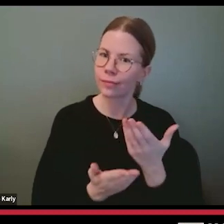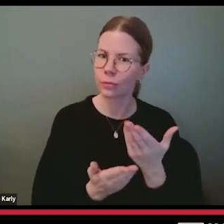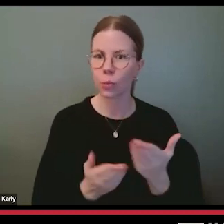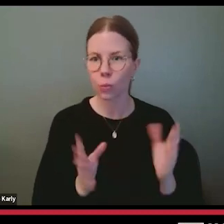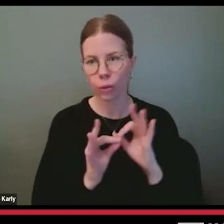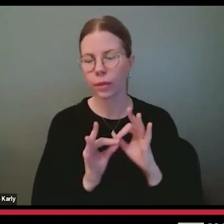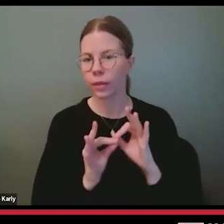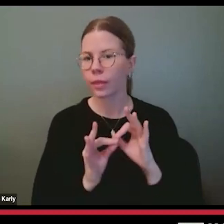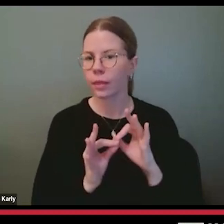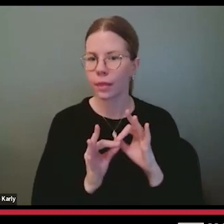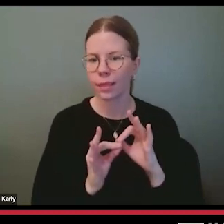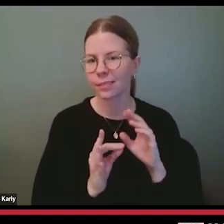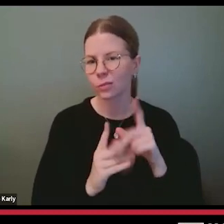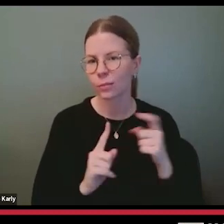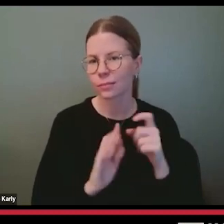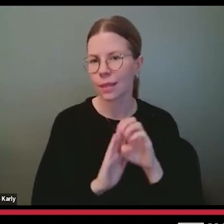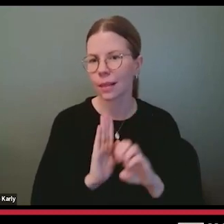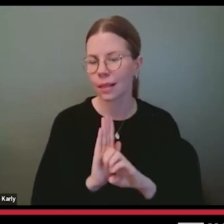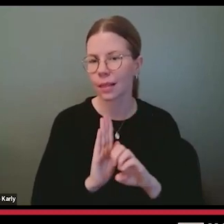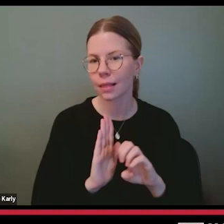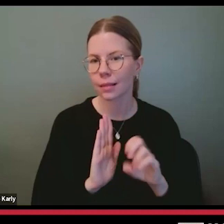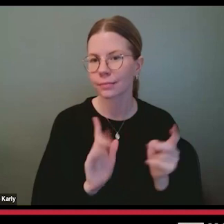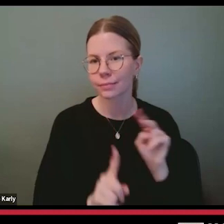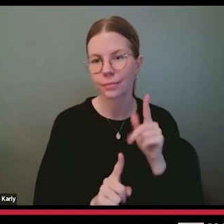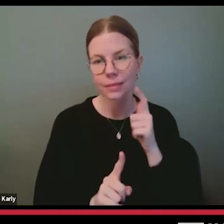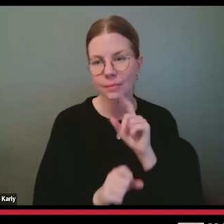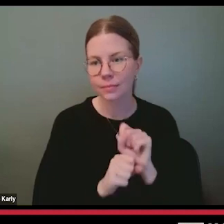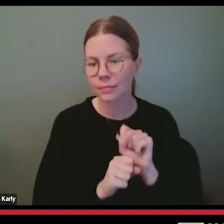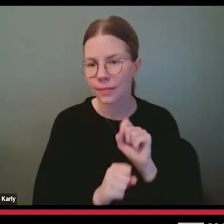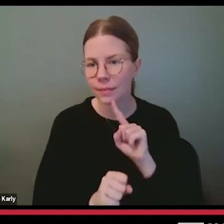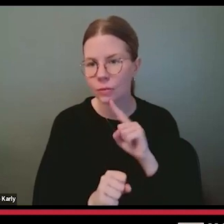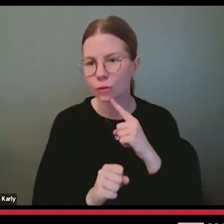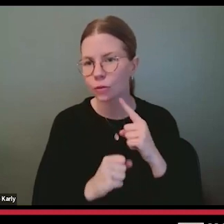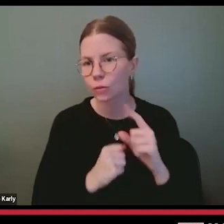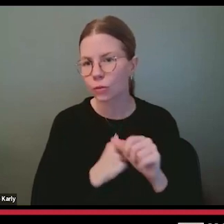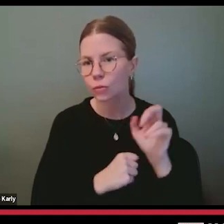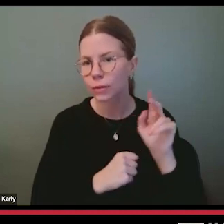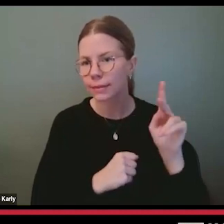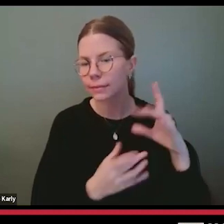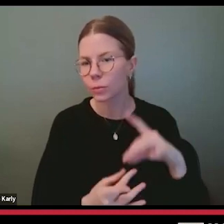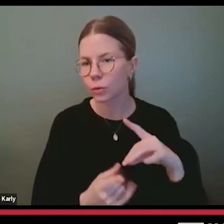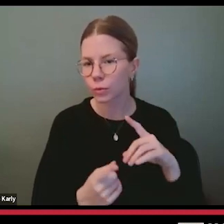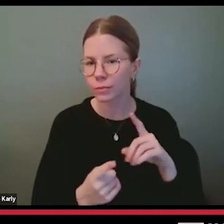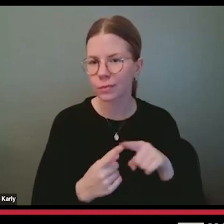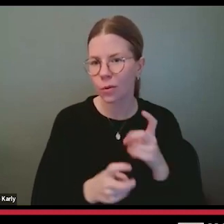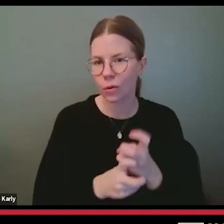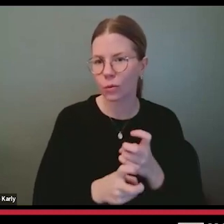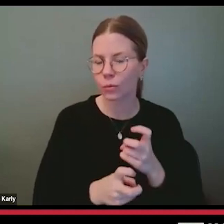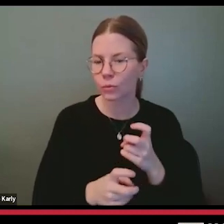populations from actual pathogens that are spreading. So I think it's hard to make that argument